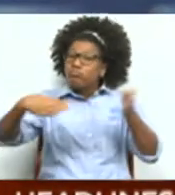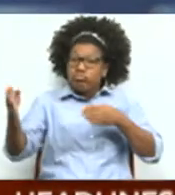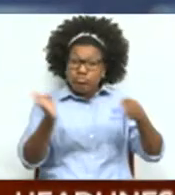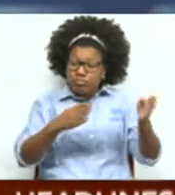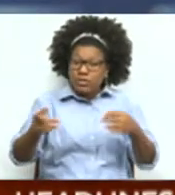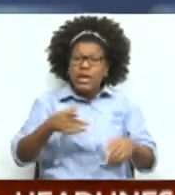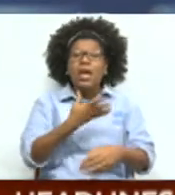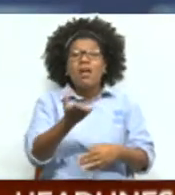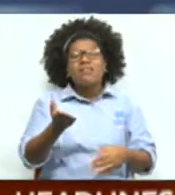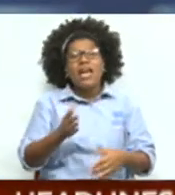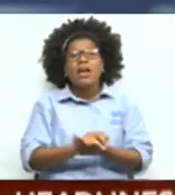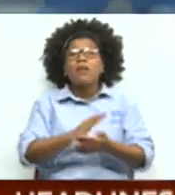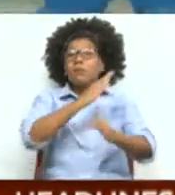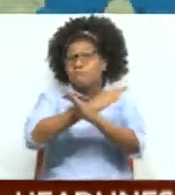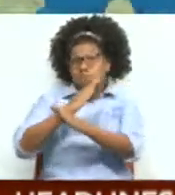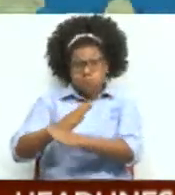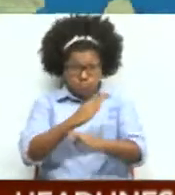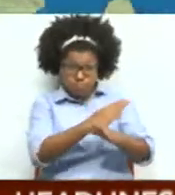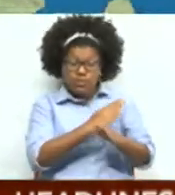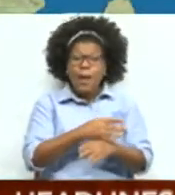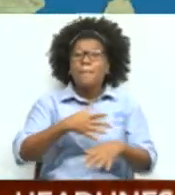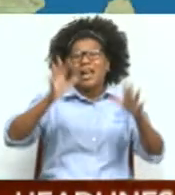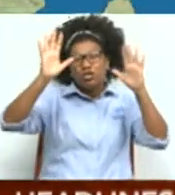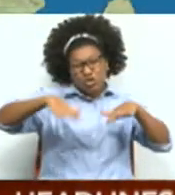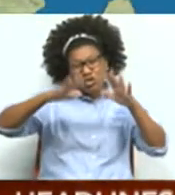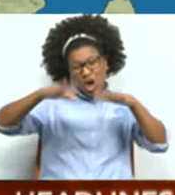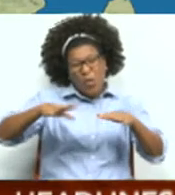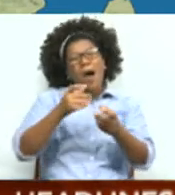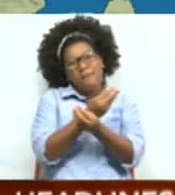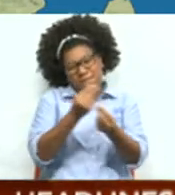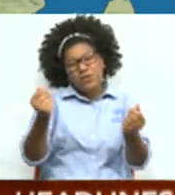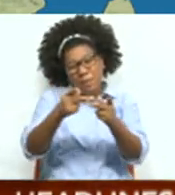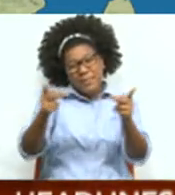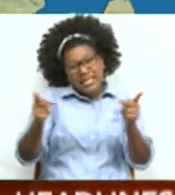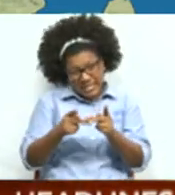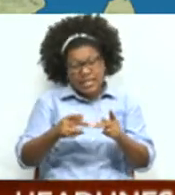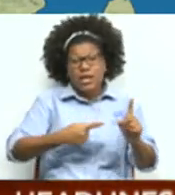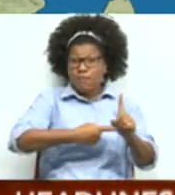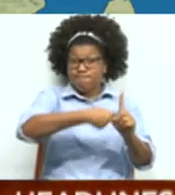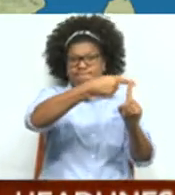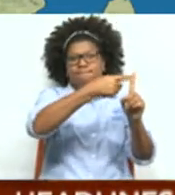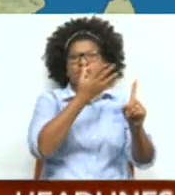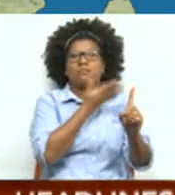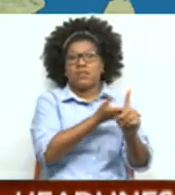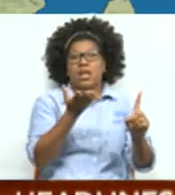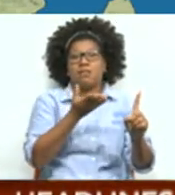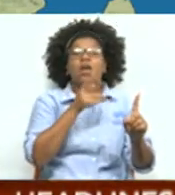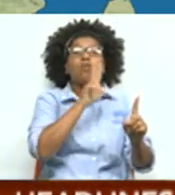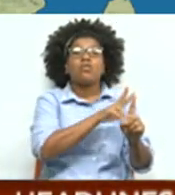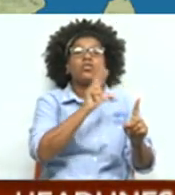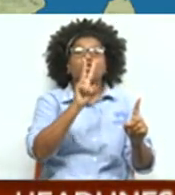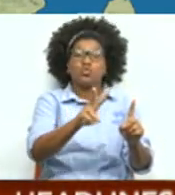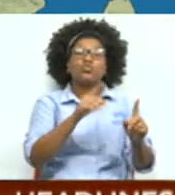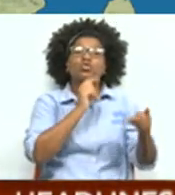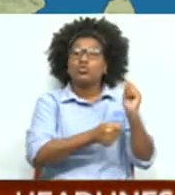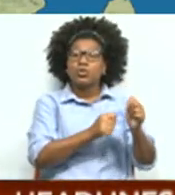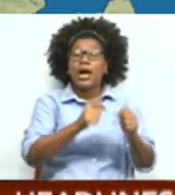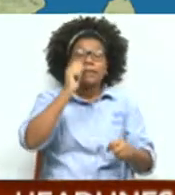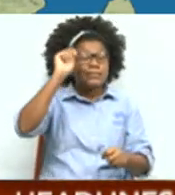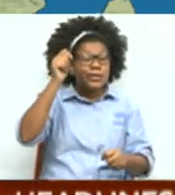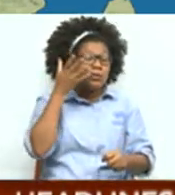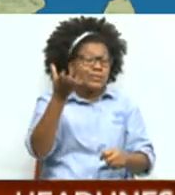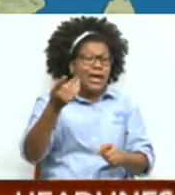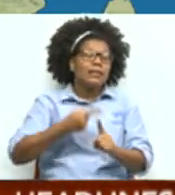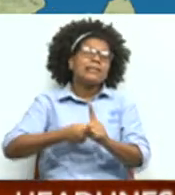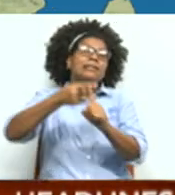the occasional shower in a few areas. Tomorrow's maximum forecast temperature in Trinidad is 32 degrees, while Tobago will experience a high of 31 degrees